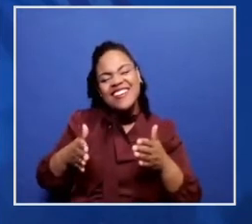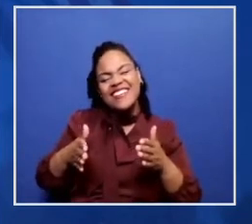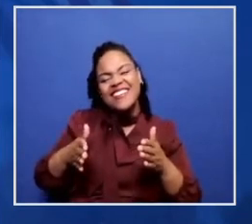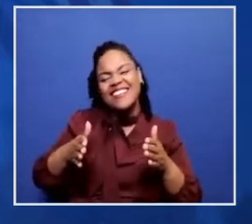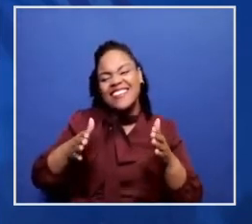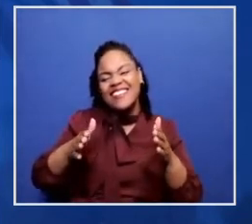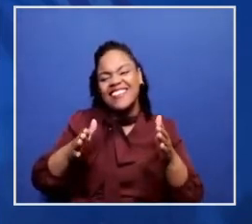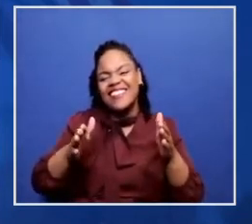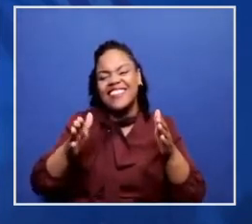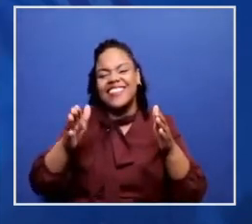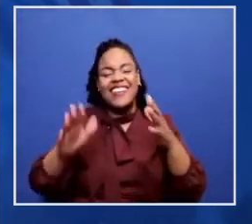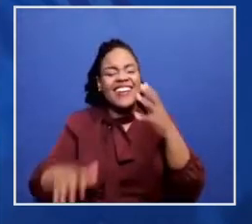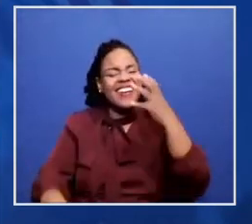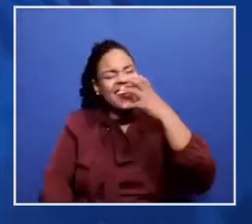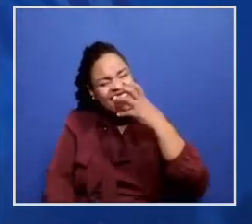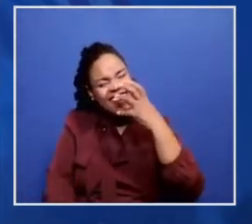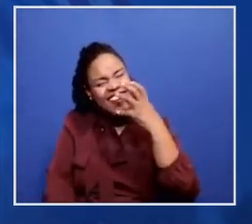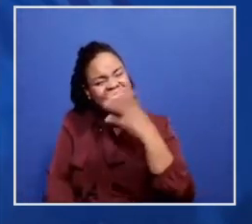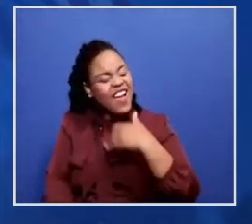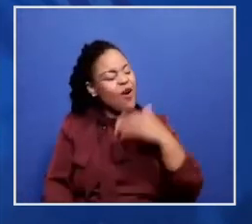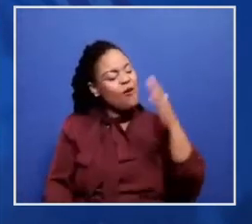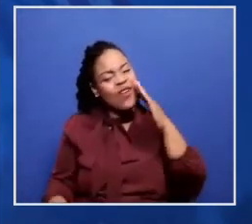Gonna do it my way.